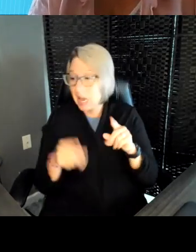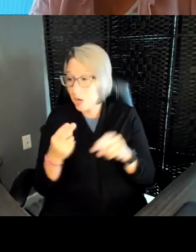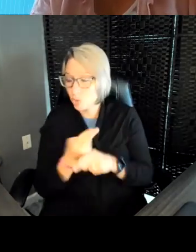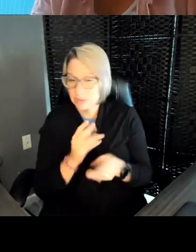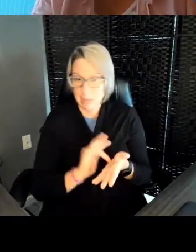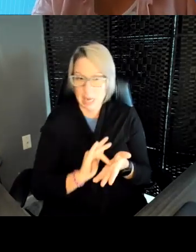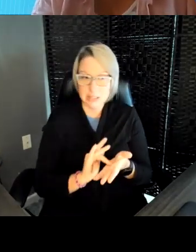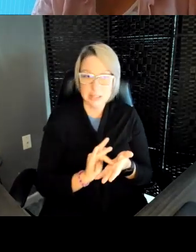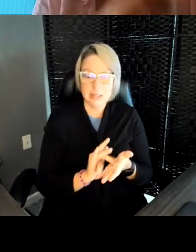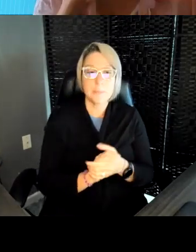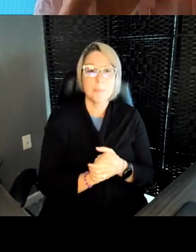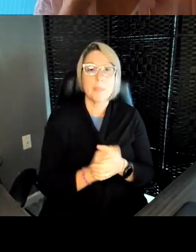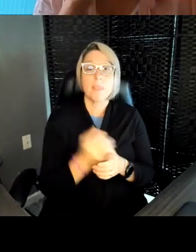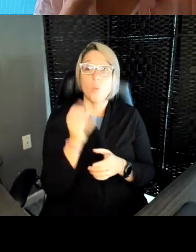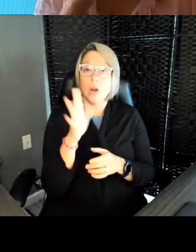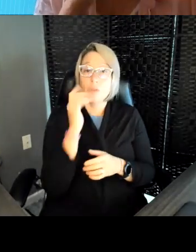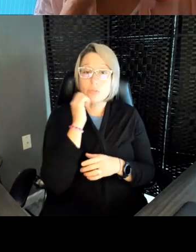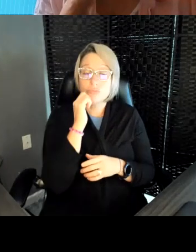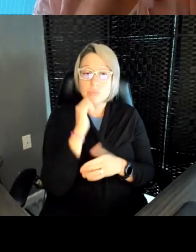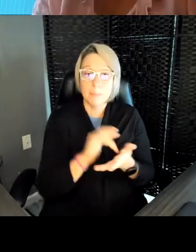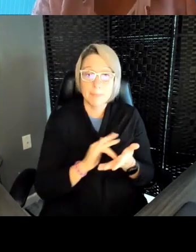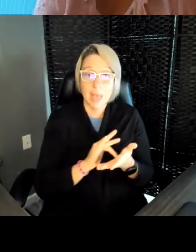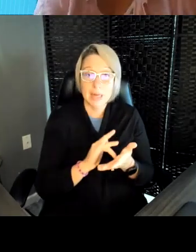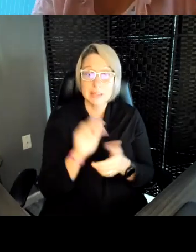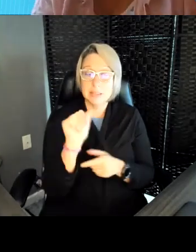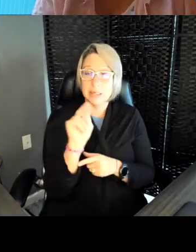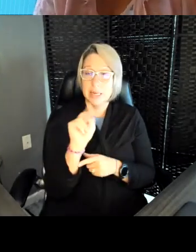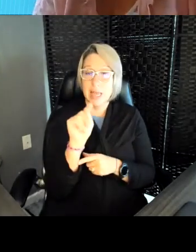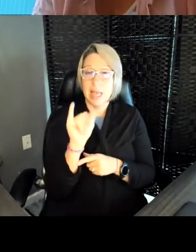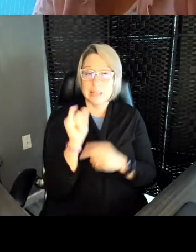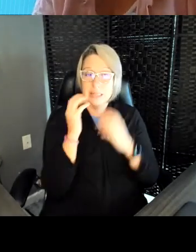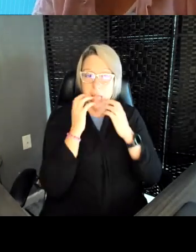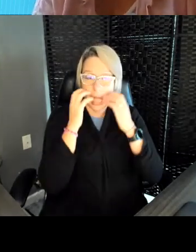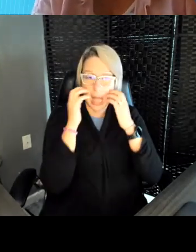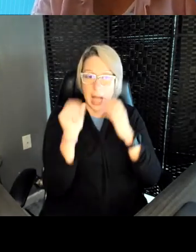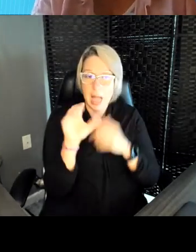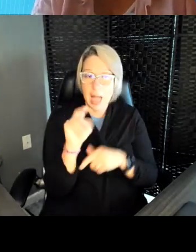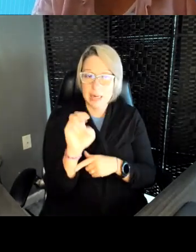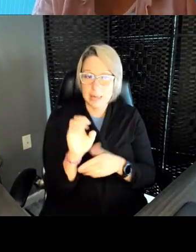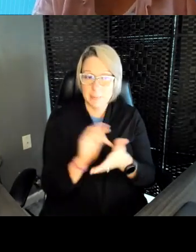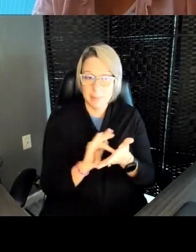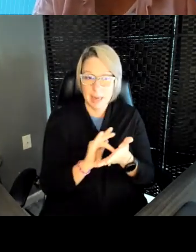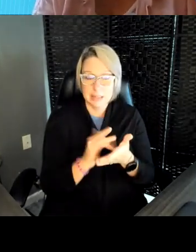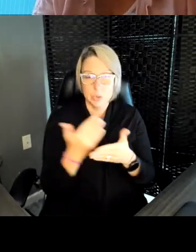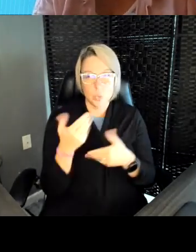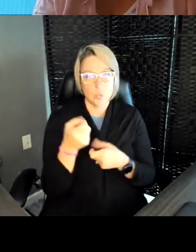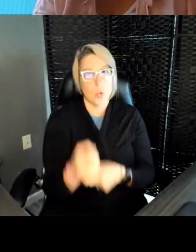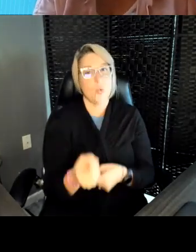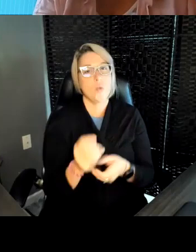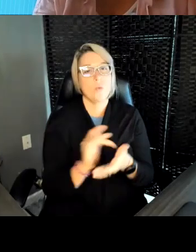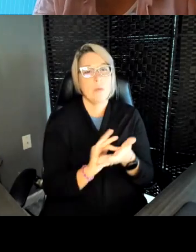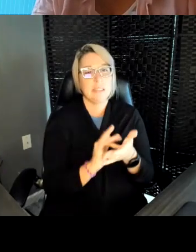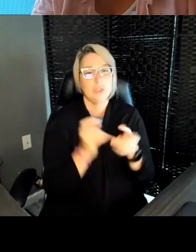her regular routine medicines was an anti-acne medicine. And I don't remember the name of it, but it was a very strong medicine to control